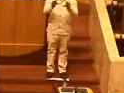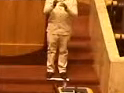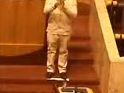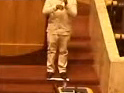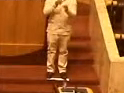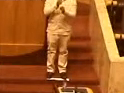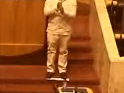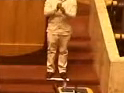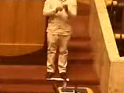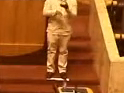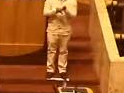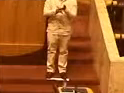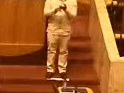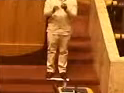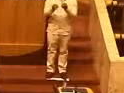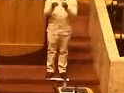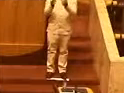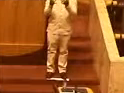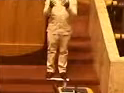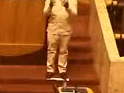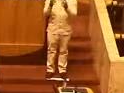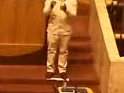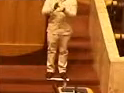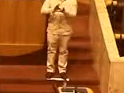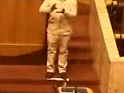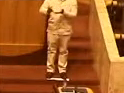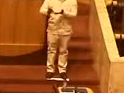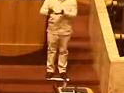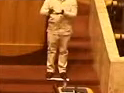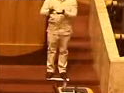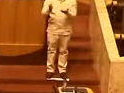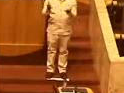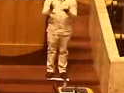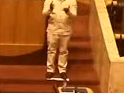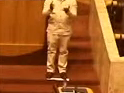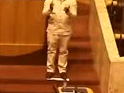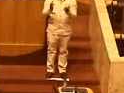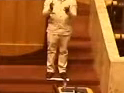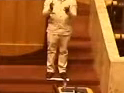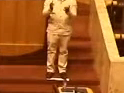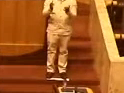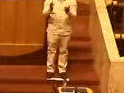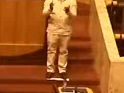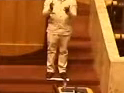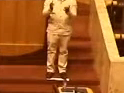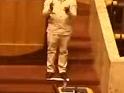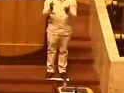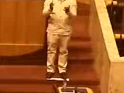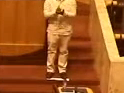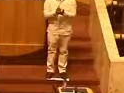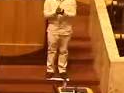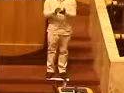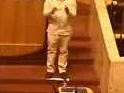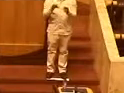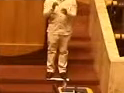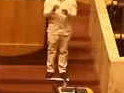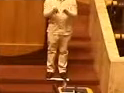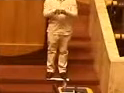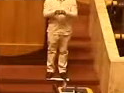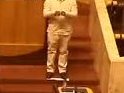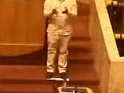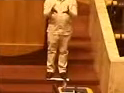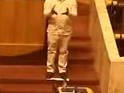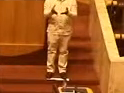budget allocation from the equitable share if the budget allocation from the equitable share remains the same.